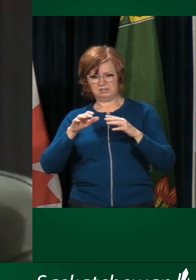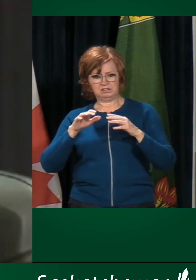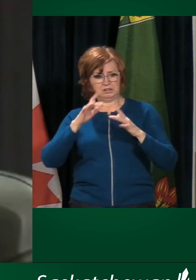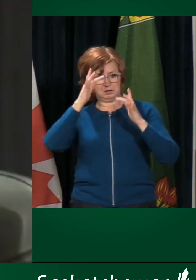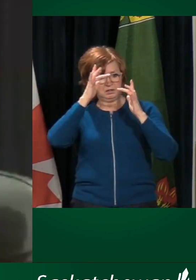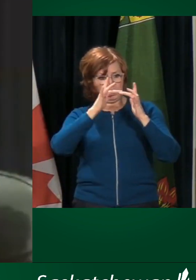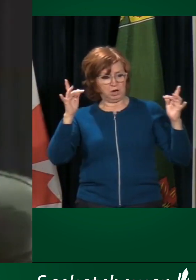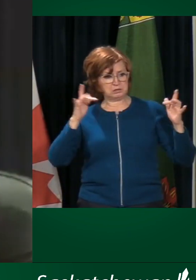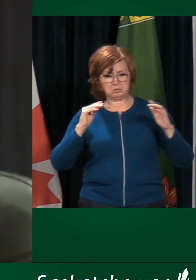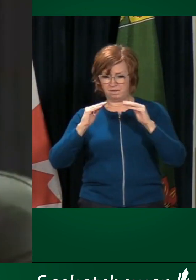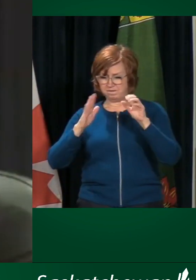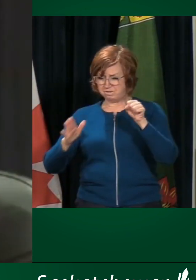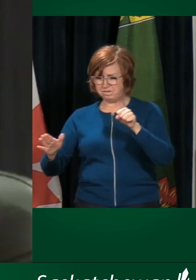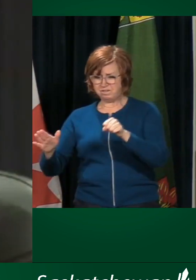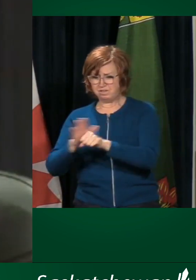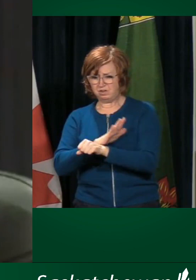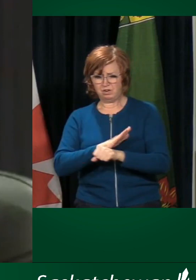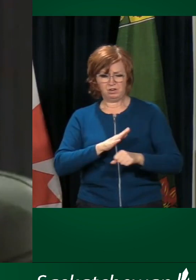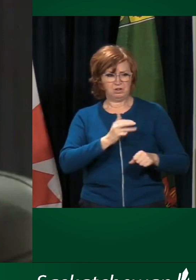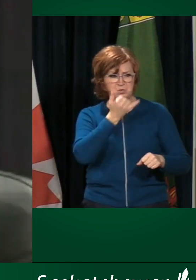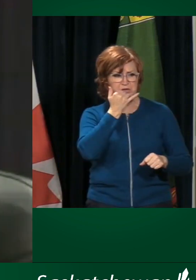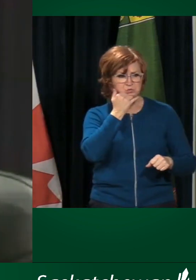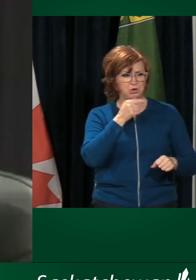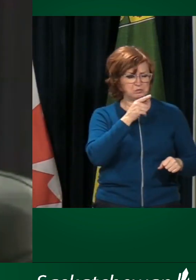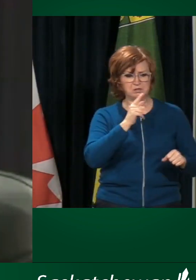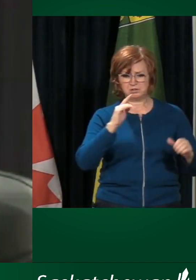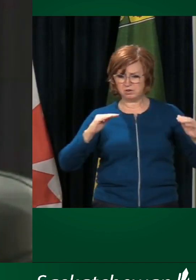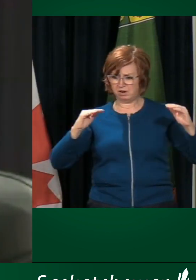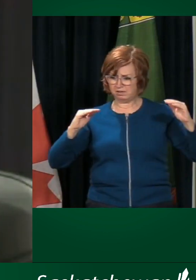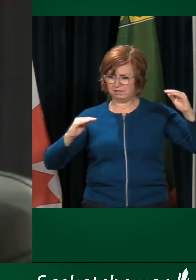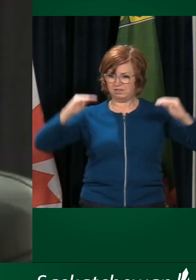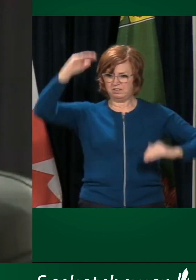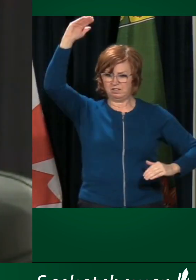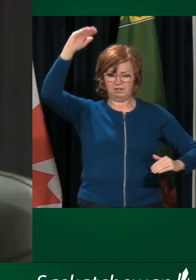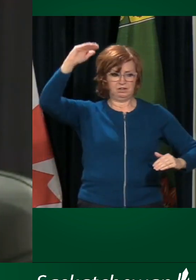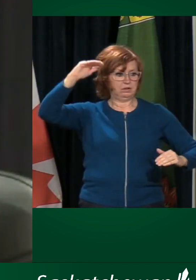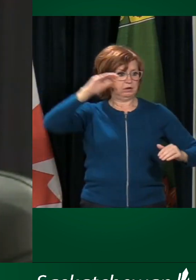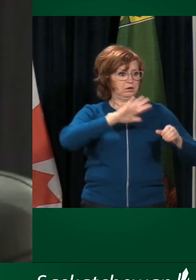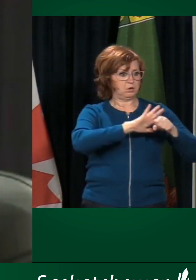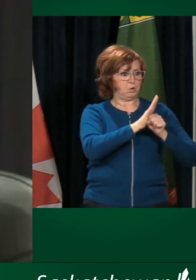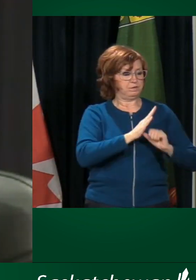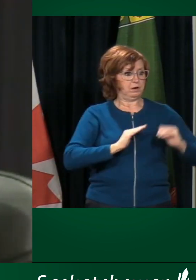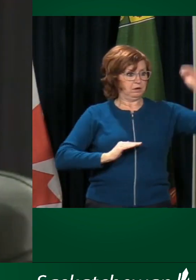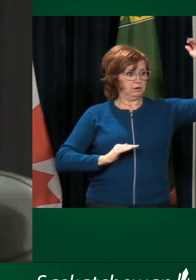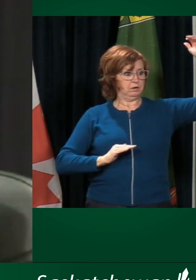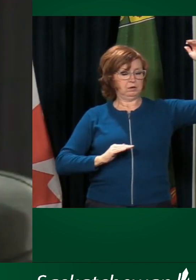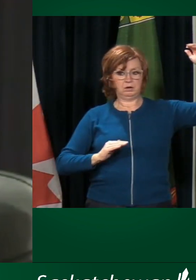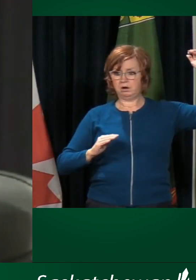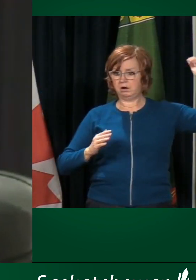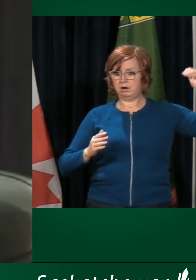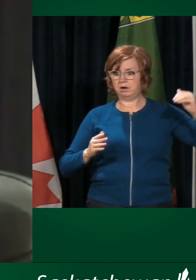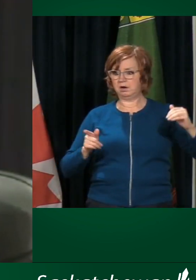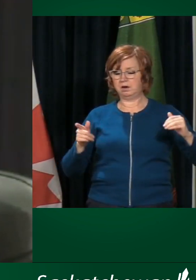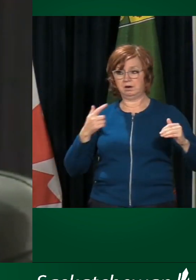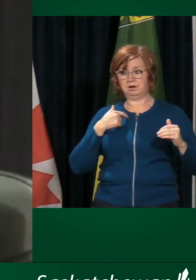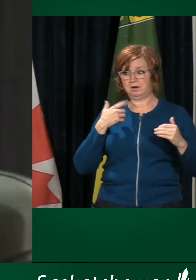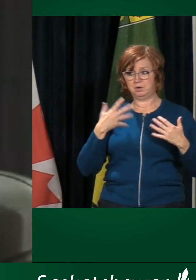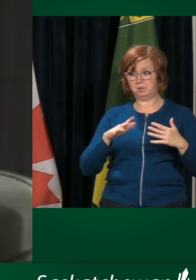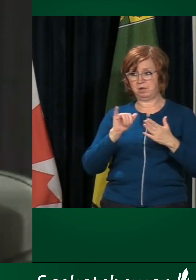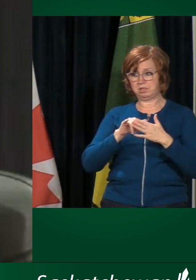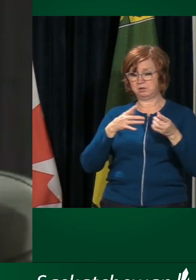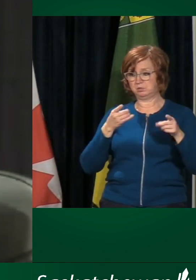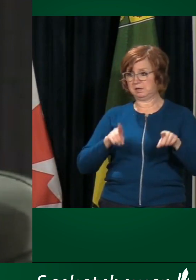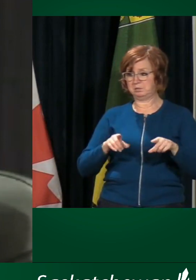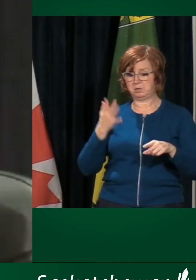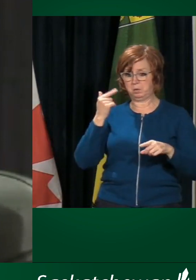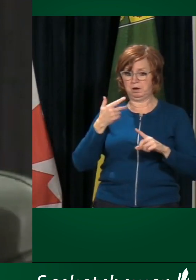not comfortable, as we've talked about before, because of some of the things that are happening in the system with respect to perhaps that unmet medical need, and that's why our plan needs